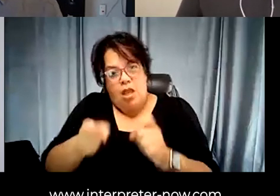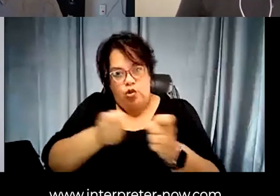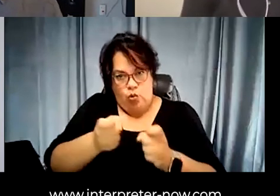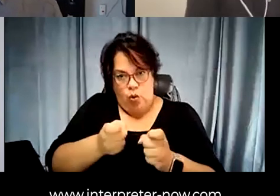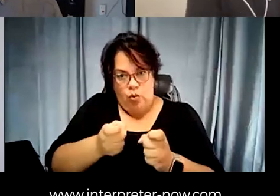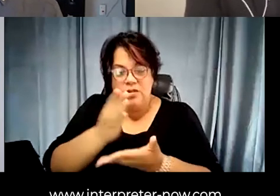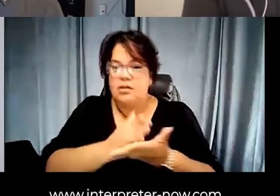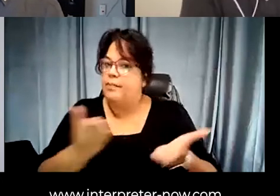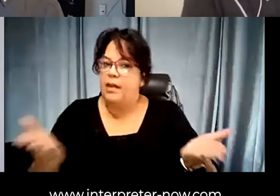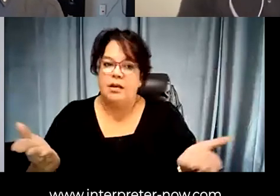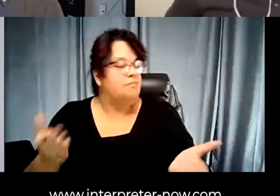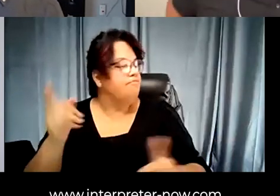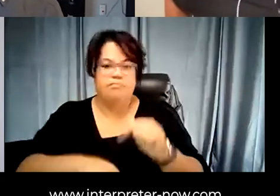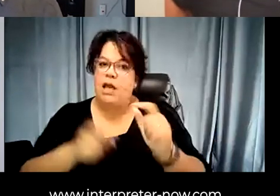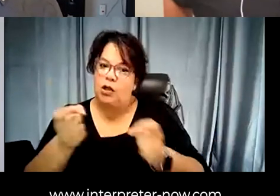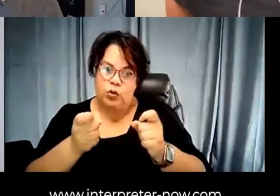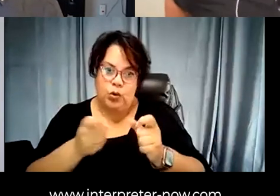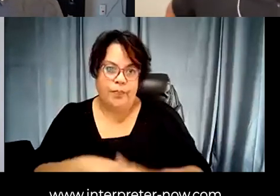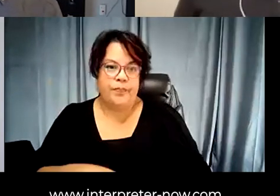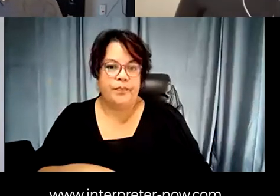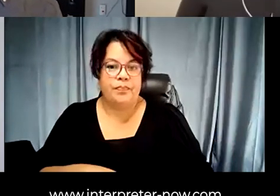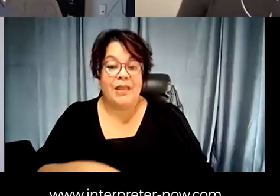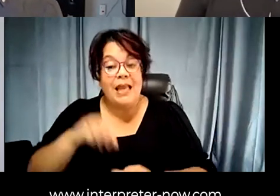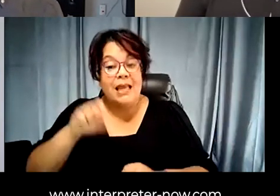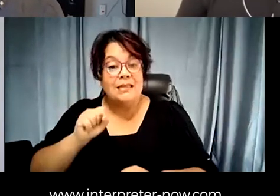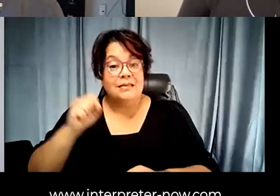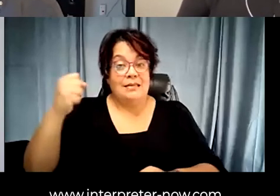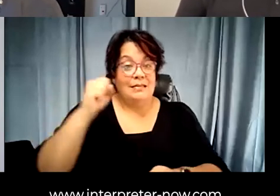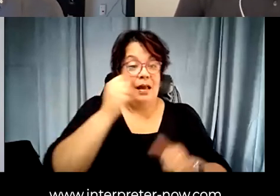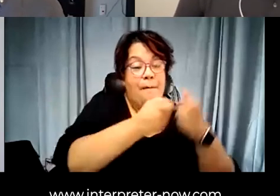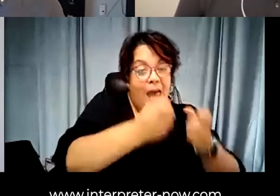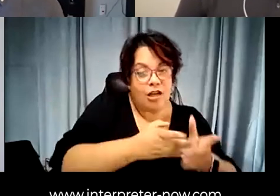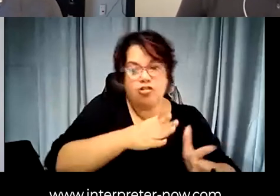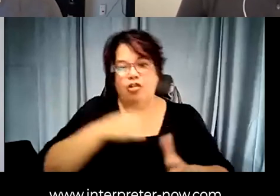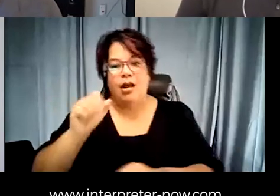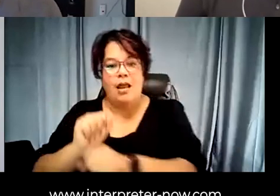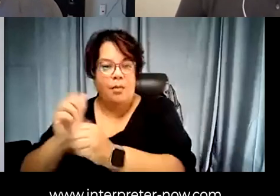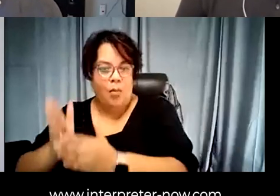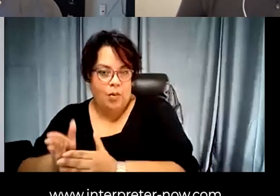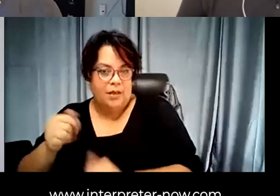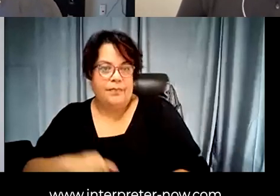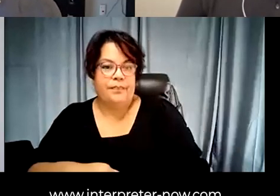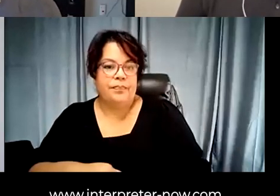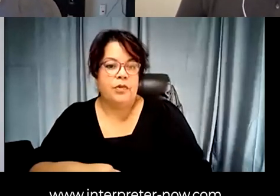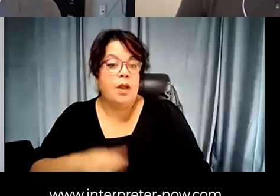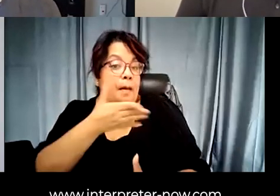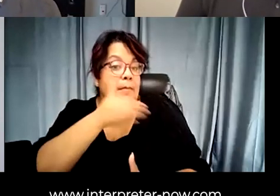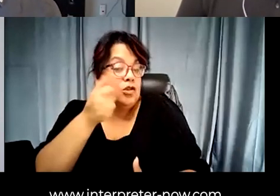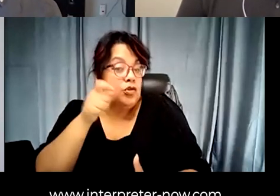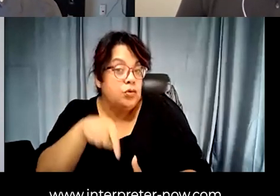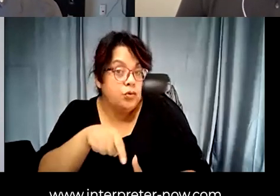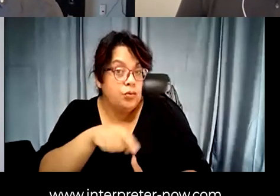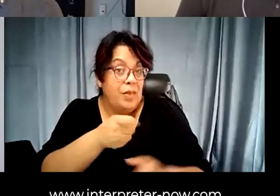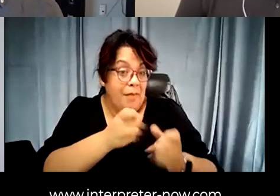that are going to be out of your control as an employee and as the manager. And I think the best thing that you can do is to help